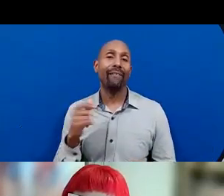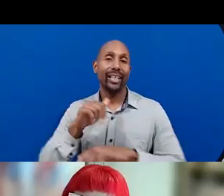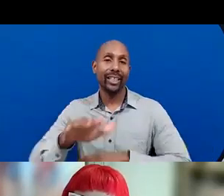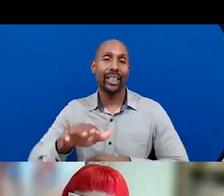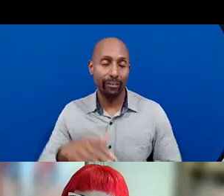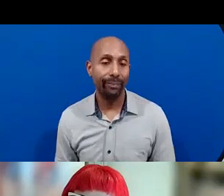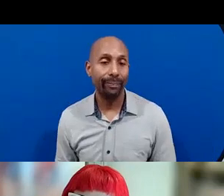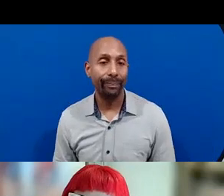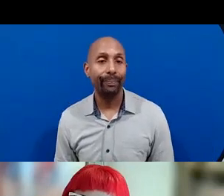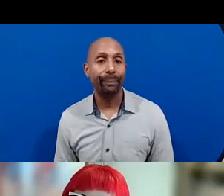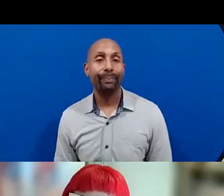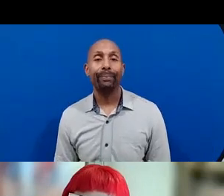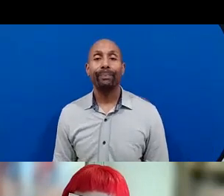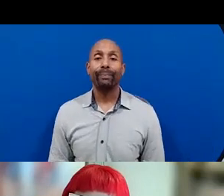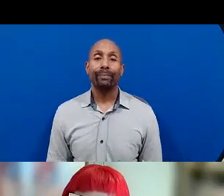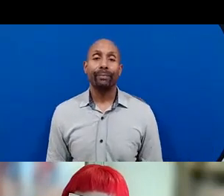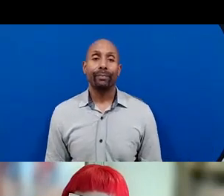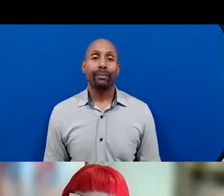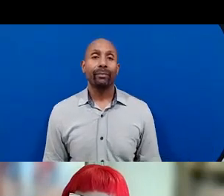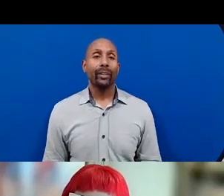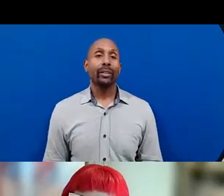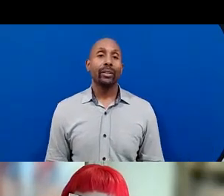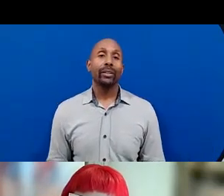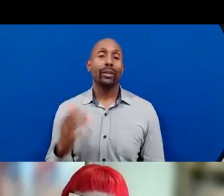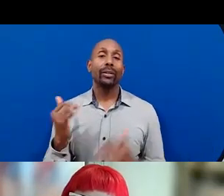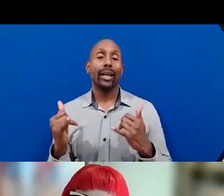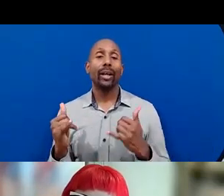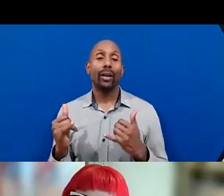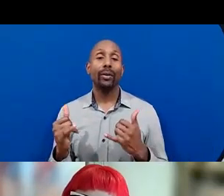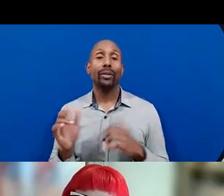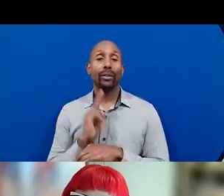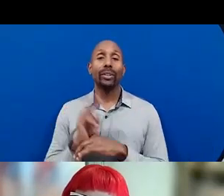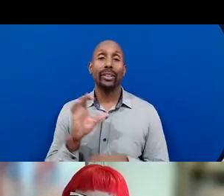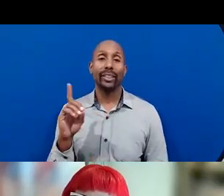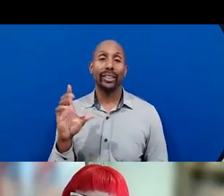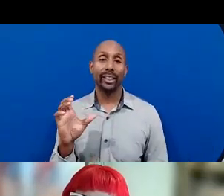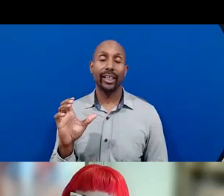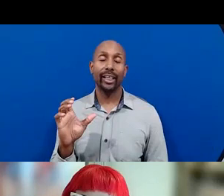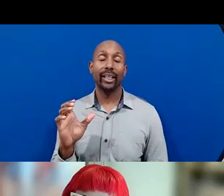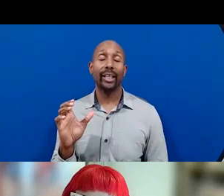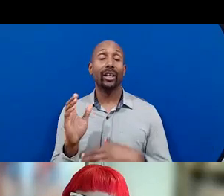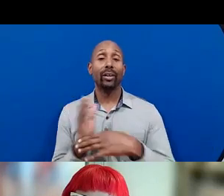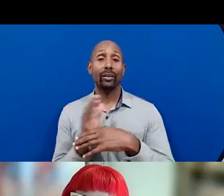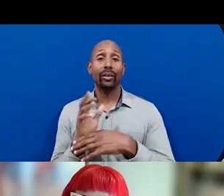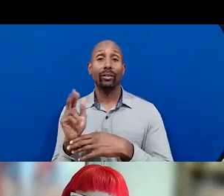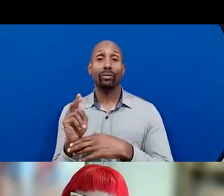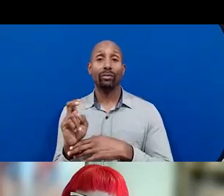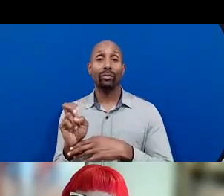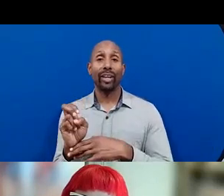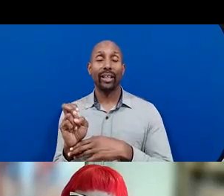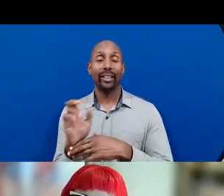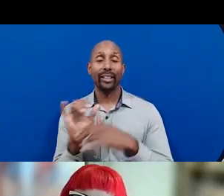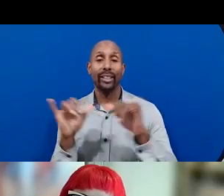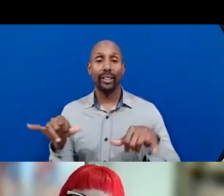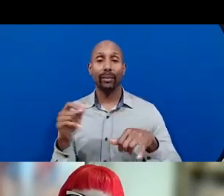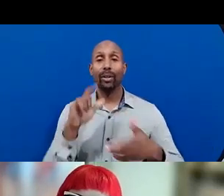CDC's rating system of low, medium, and high. And medium rate means that we